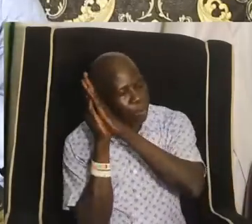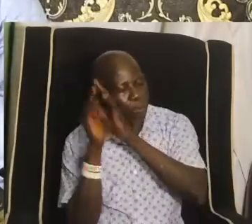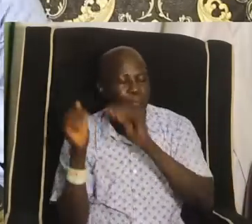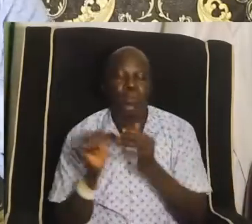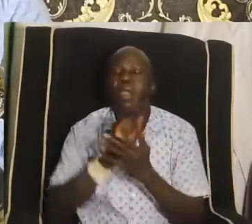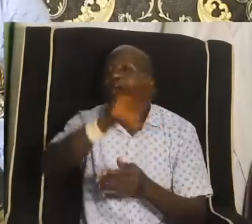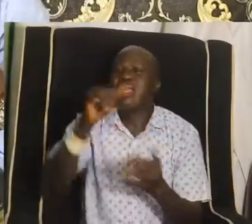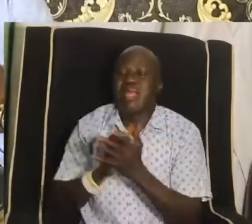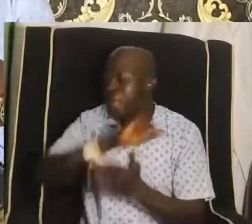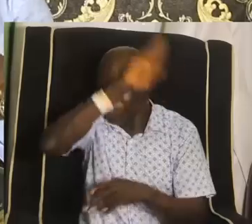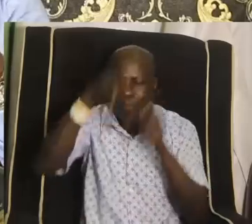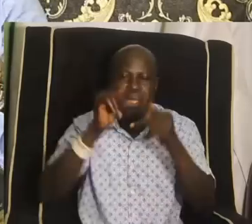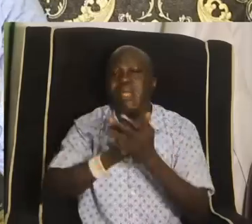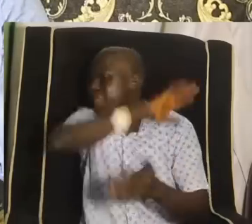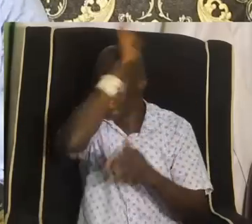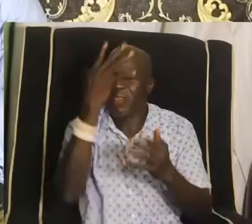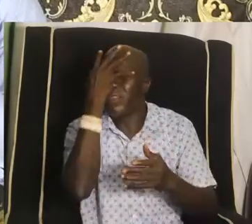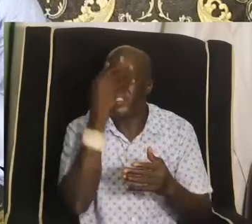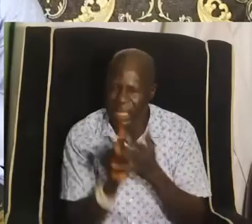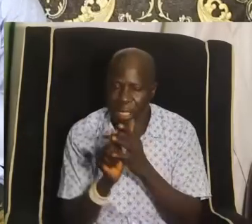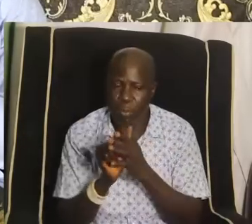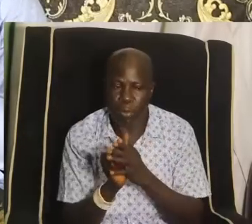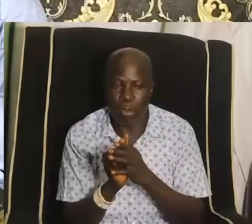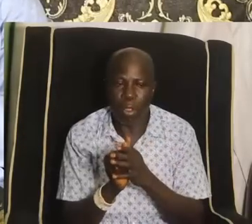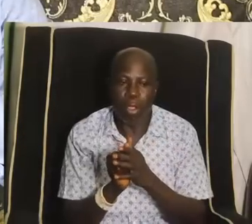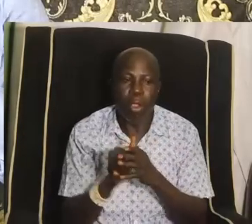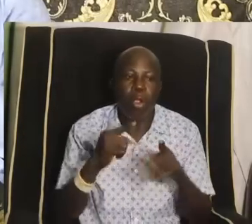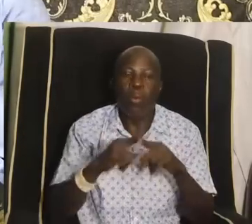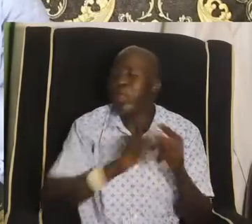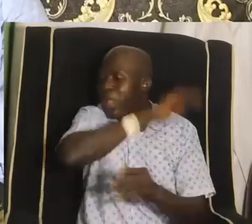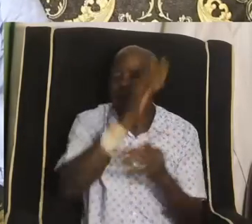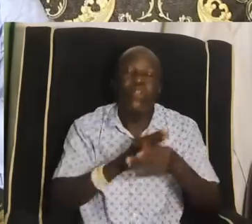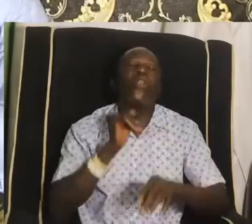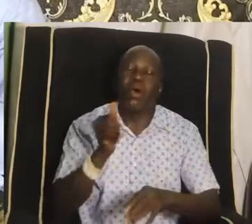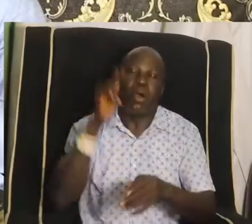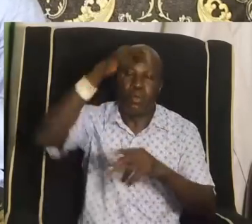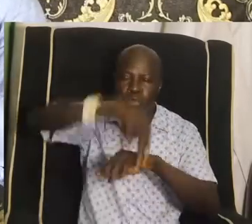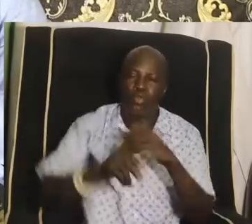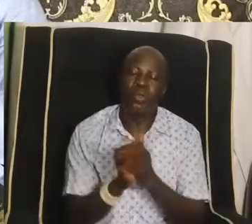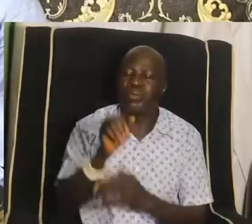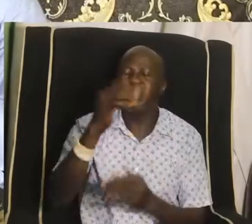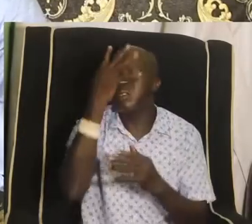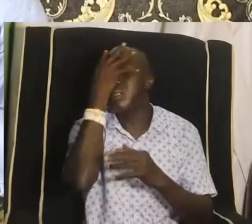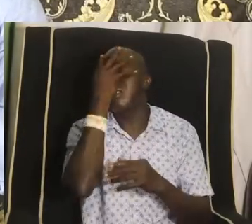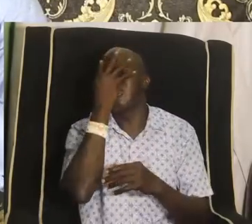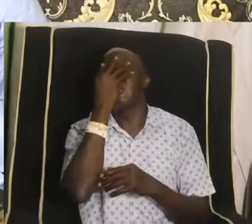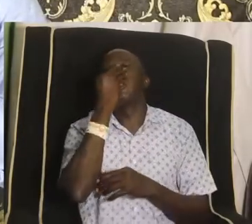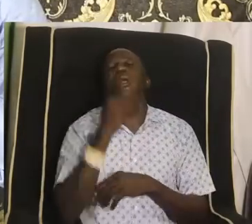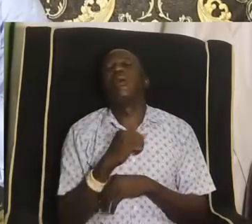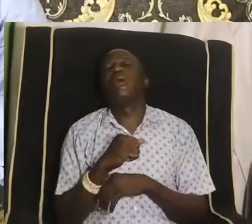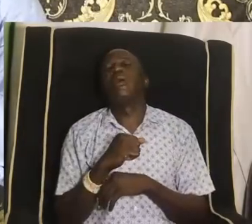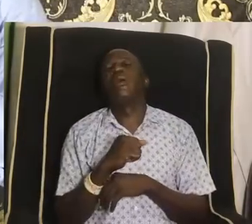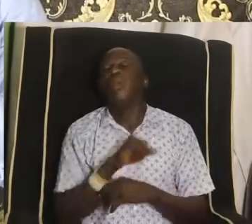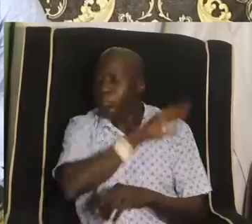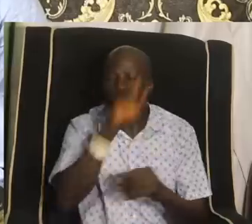as pillow for all him." All of them, so he said, "And once that migraine started, we not sleep." Only up to 20 minutes. He says, "Not up to 20 minutes." So that the but child